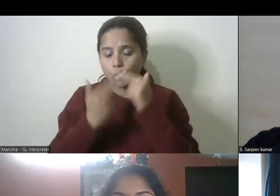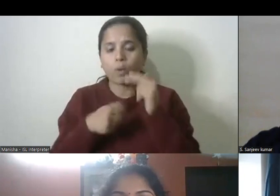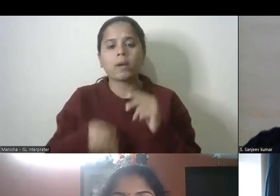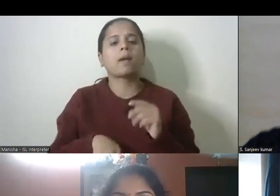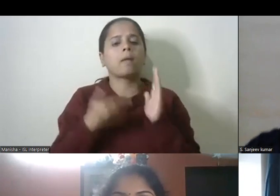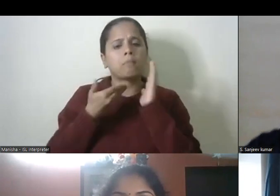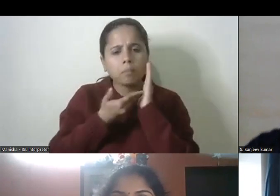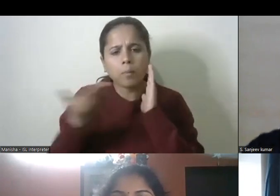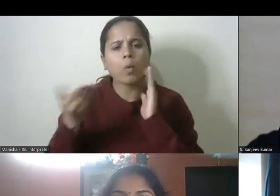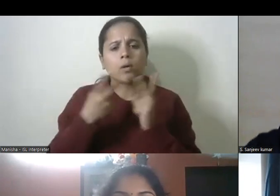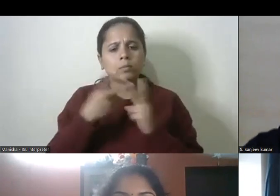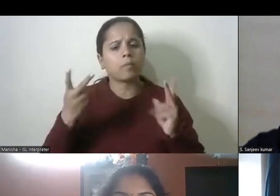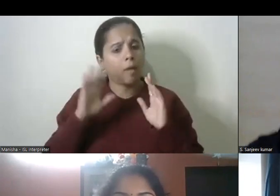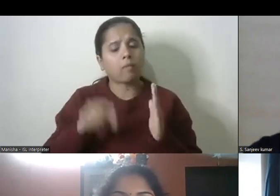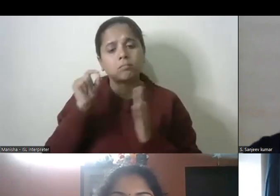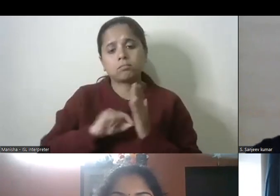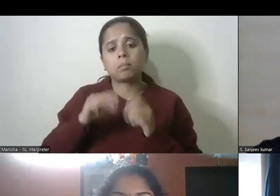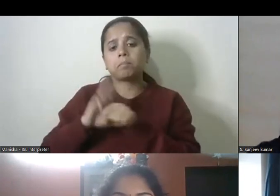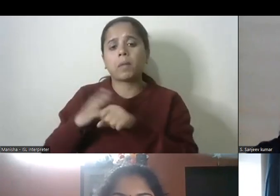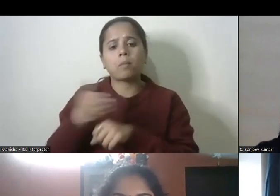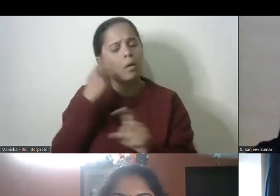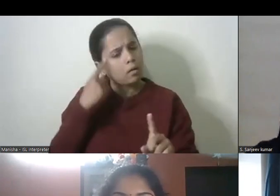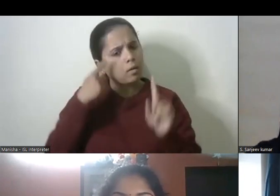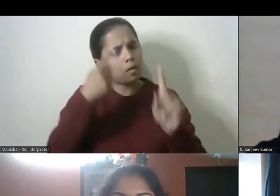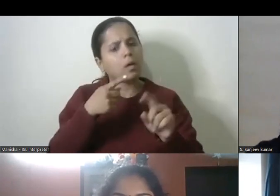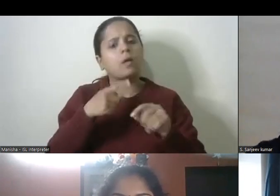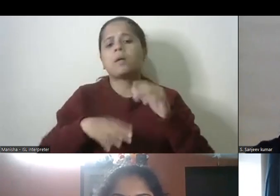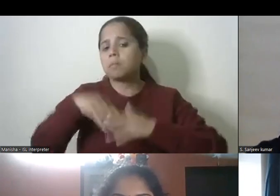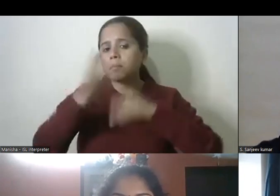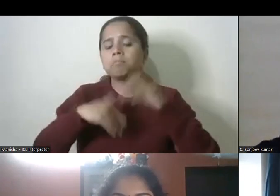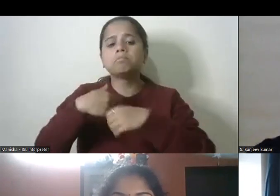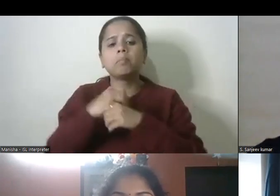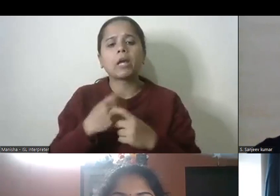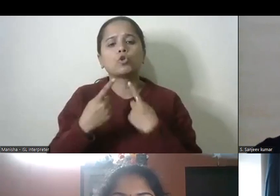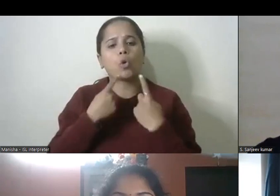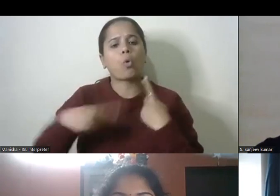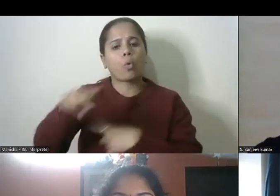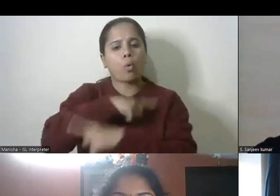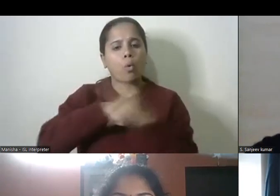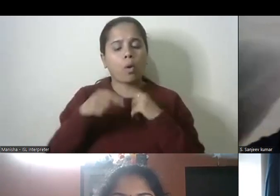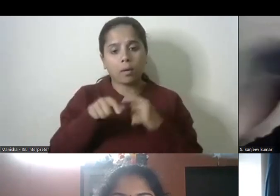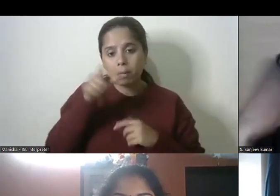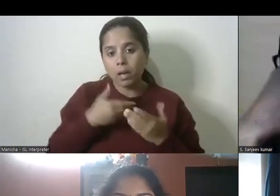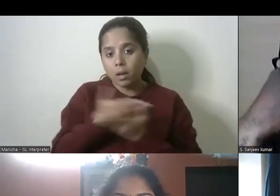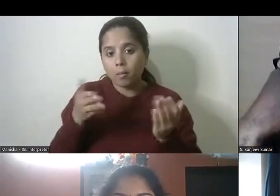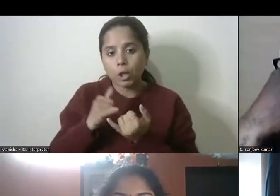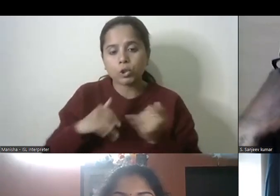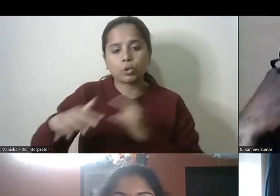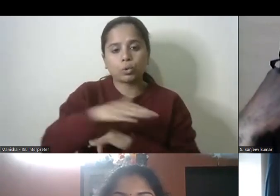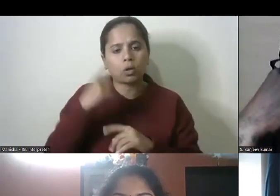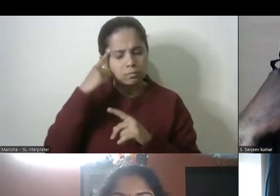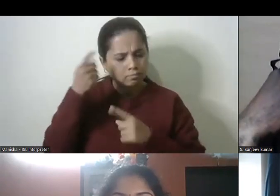are written by our members with a motto of creating a constructive dialogue mechanism among people around the social